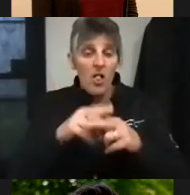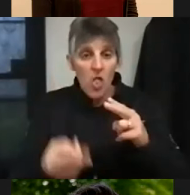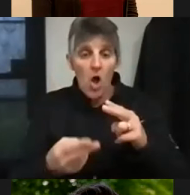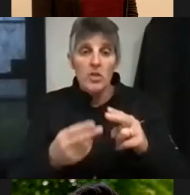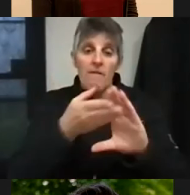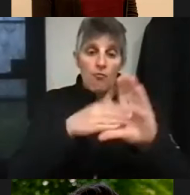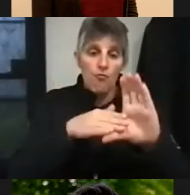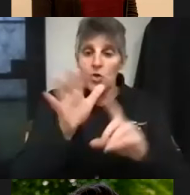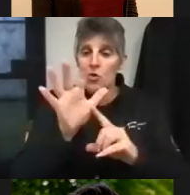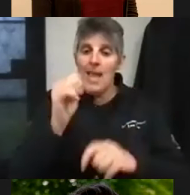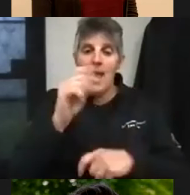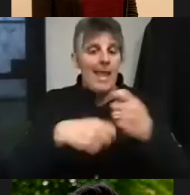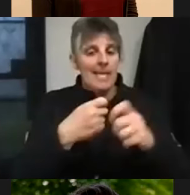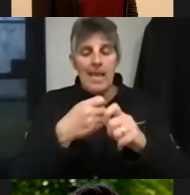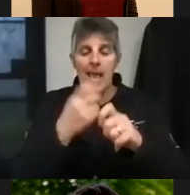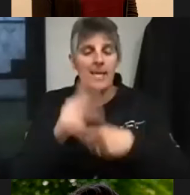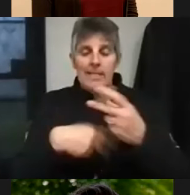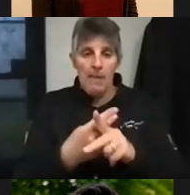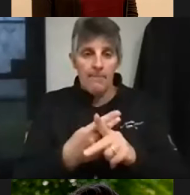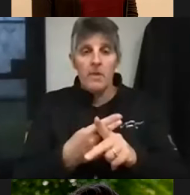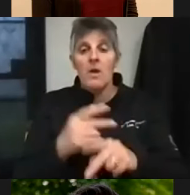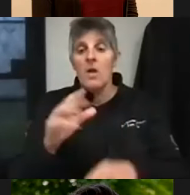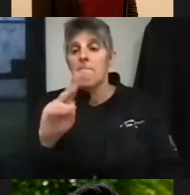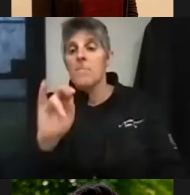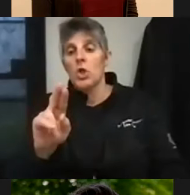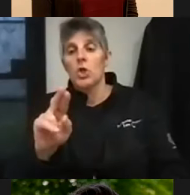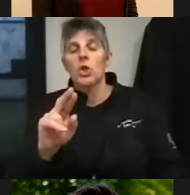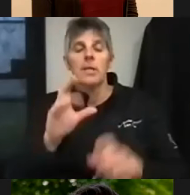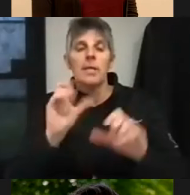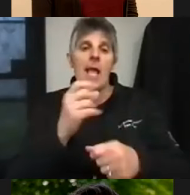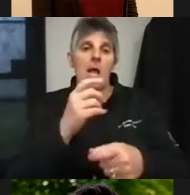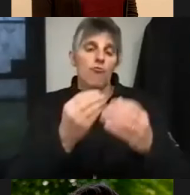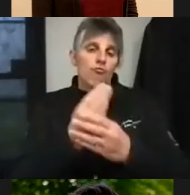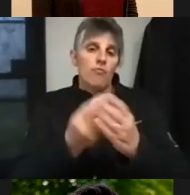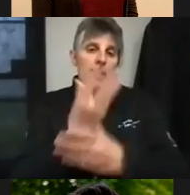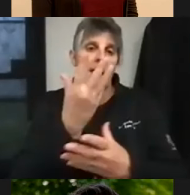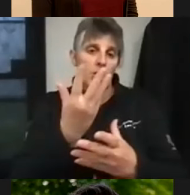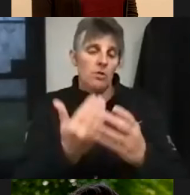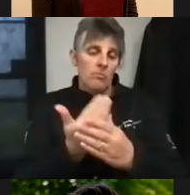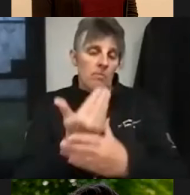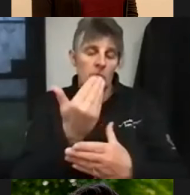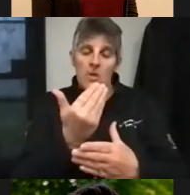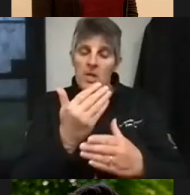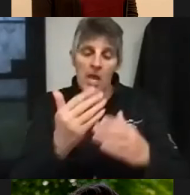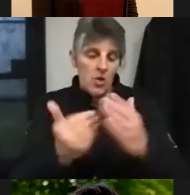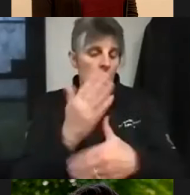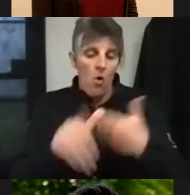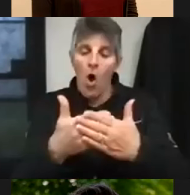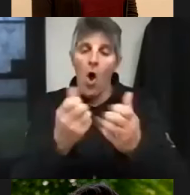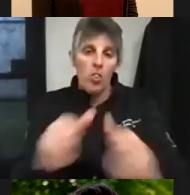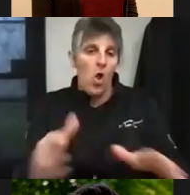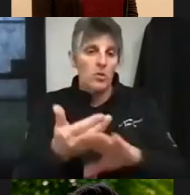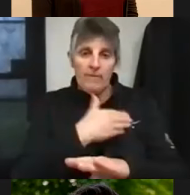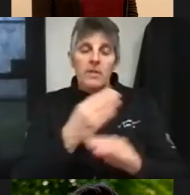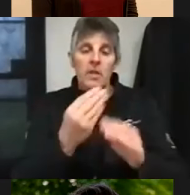neurons, any type of retinal neurons, motor glial cells can replenish, can regenerate all the lost retinal neurons